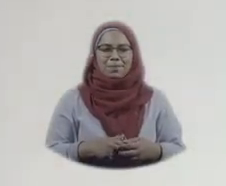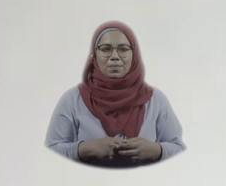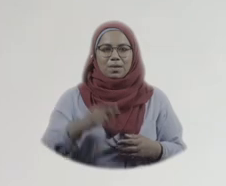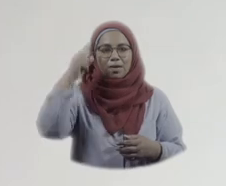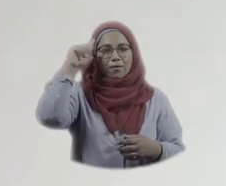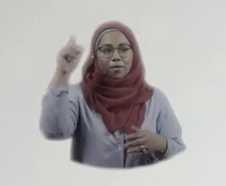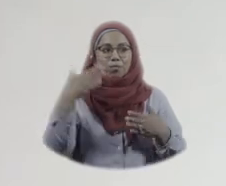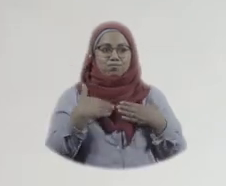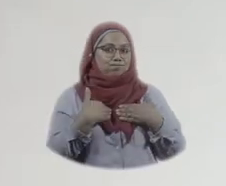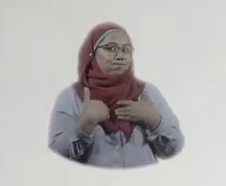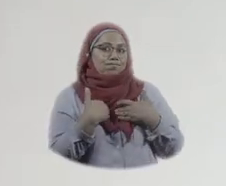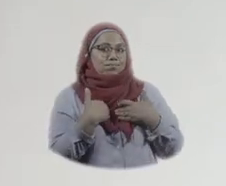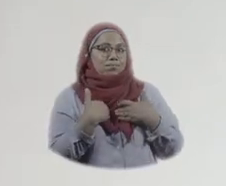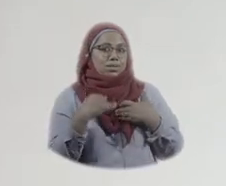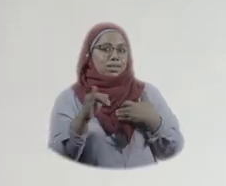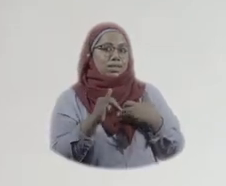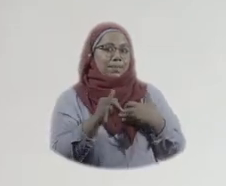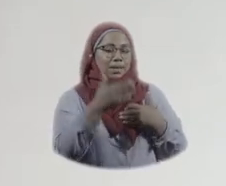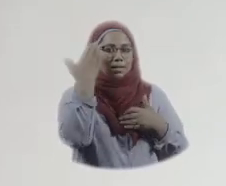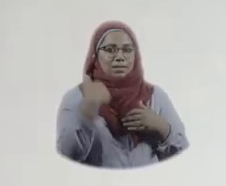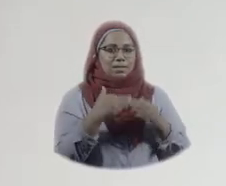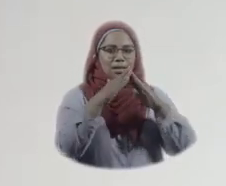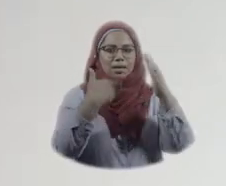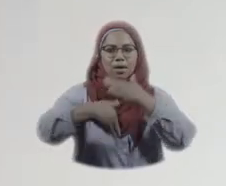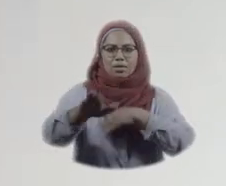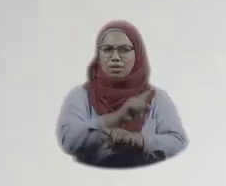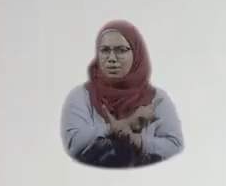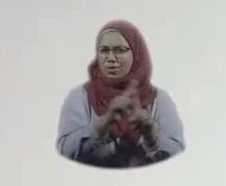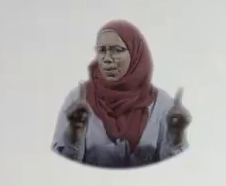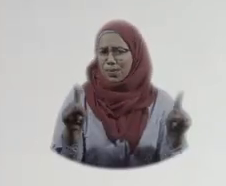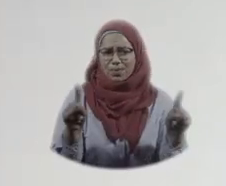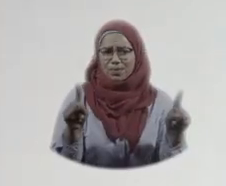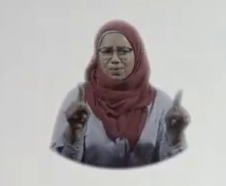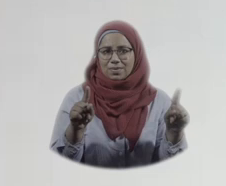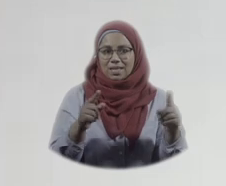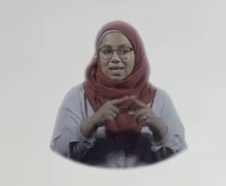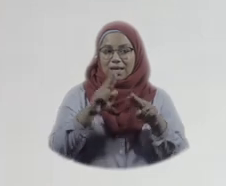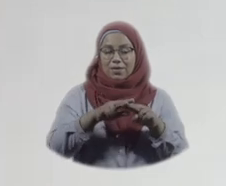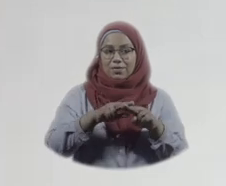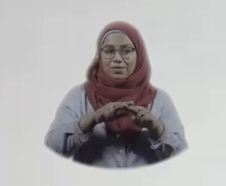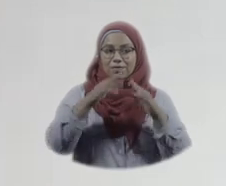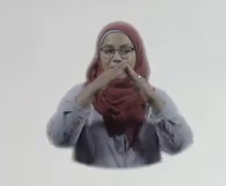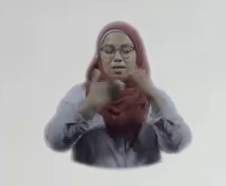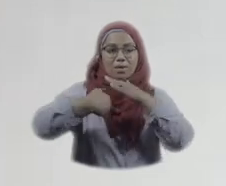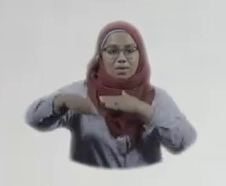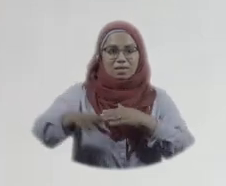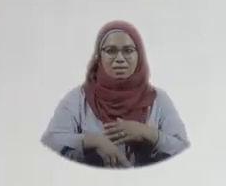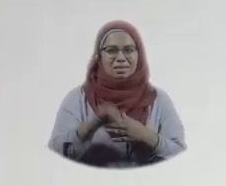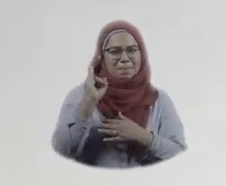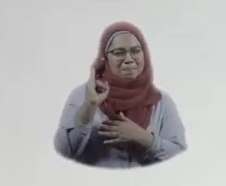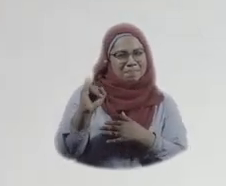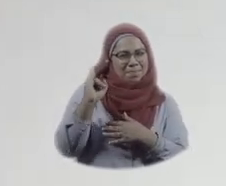for us, like anghen kujabiya, bera gosa ole karnoane, bera gosa ole nya ei. You know, girls come over young and